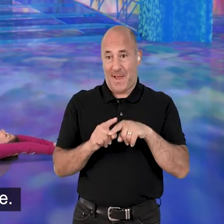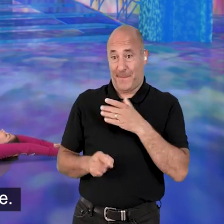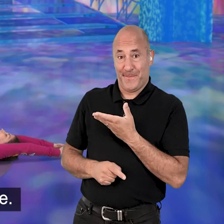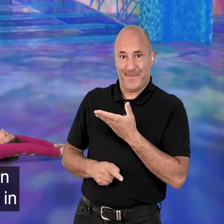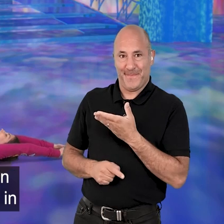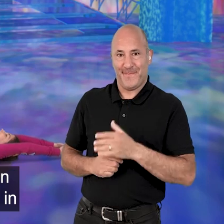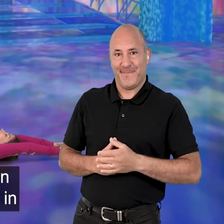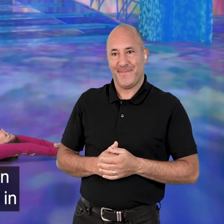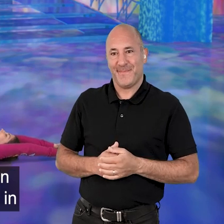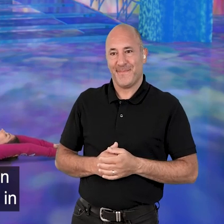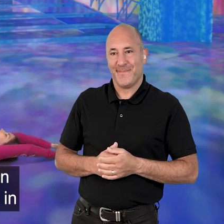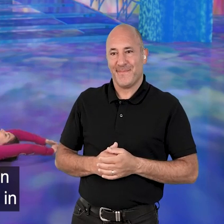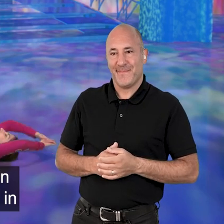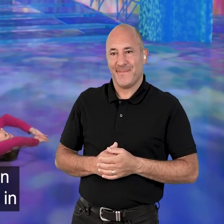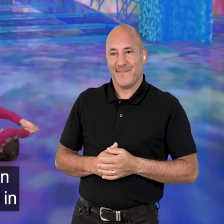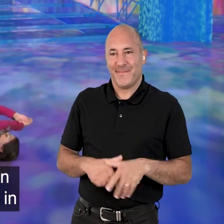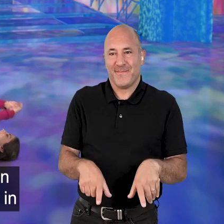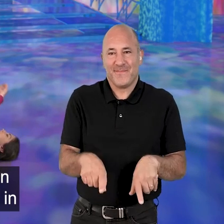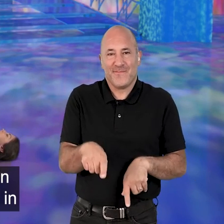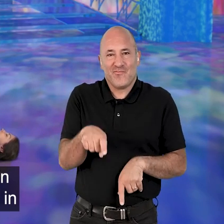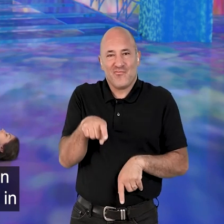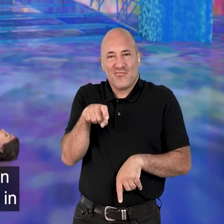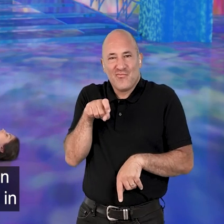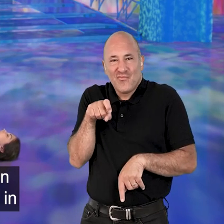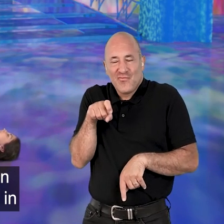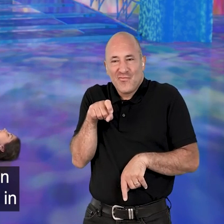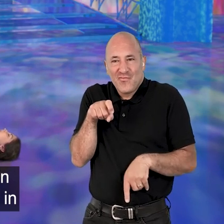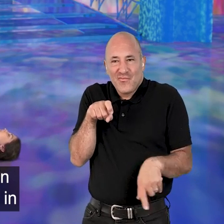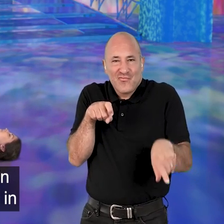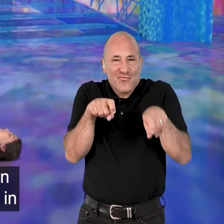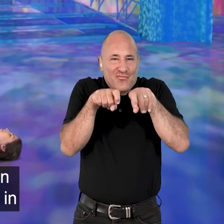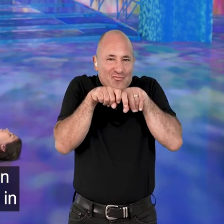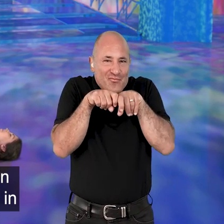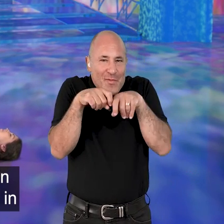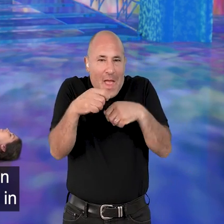shape. Then we draw our knees into our chest,